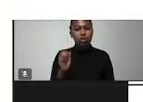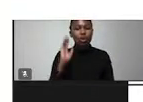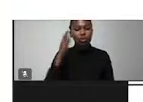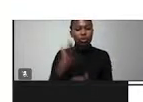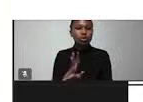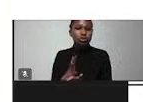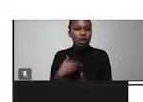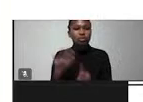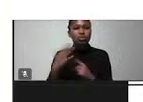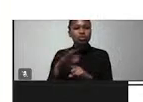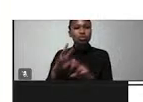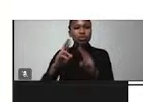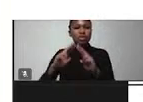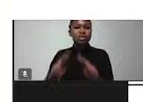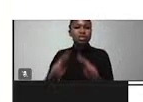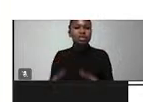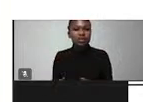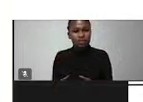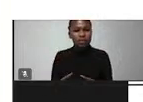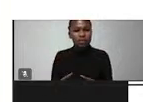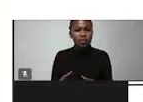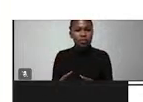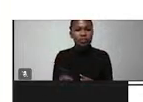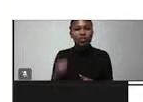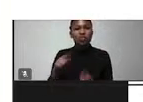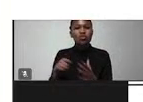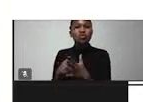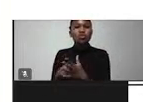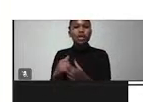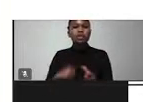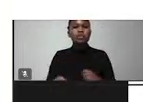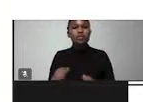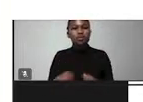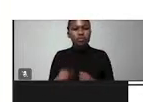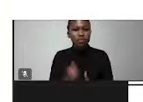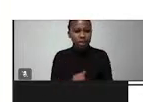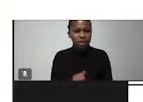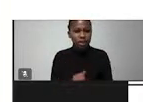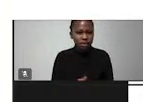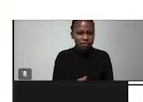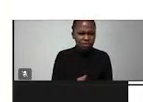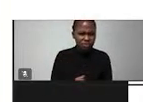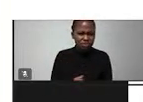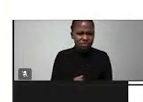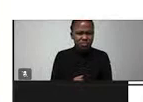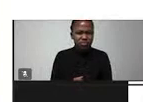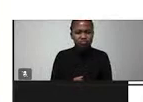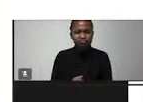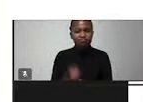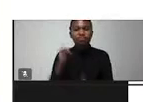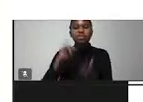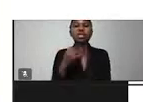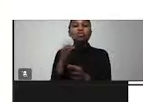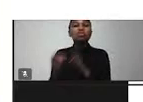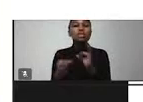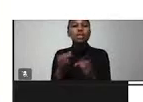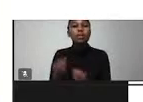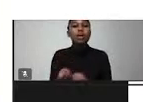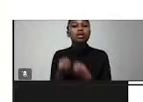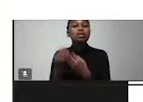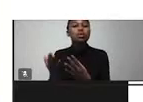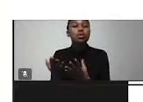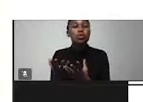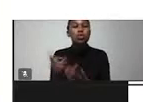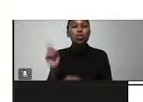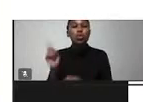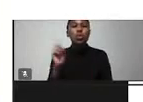different aspects with regards to our trade performance. Then in terms of just to highlight from a export base, what are